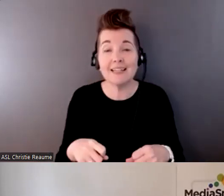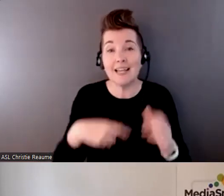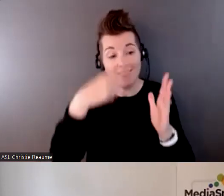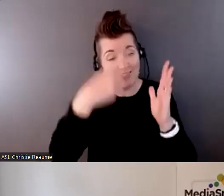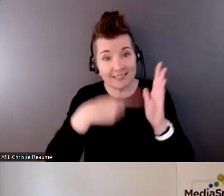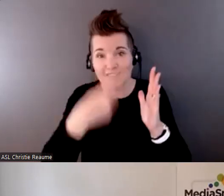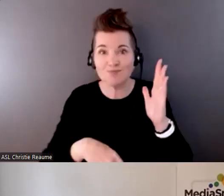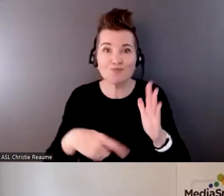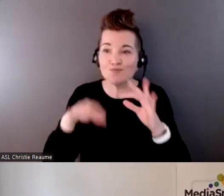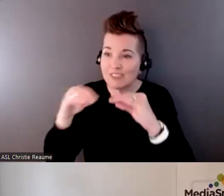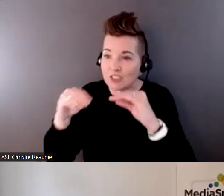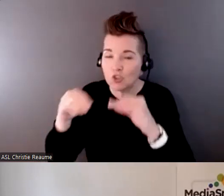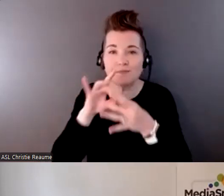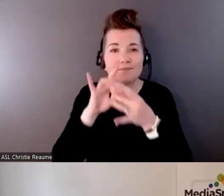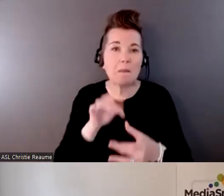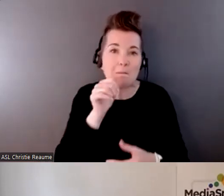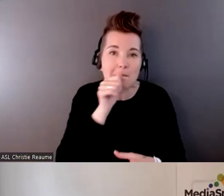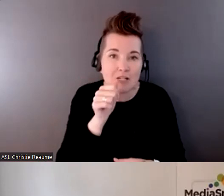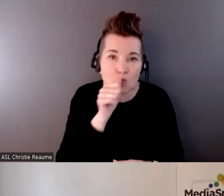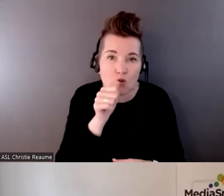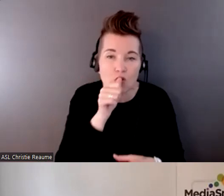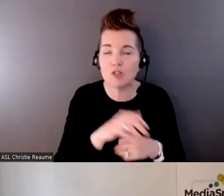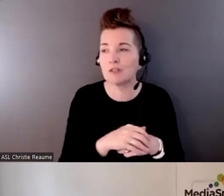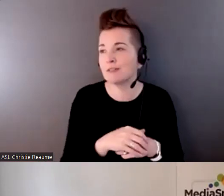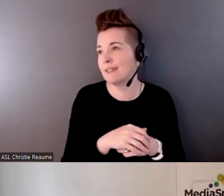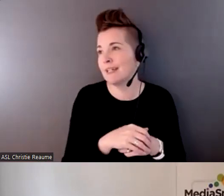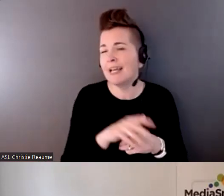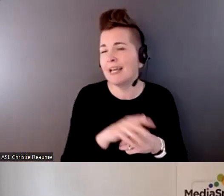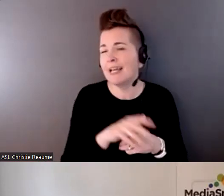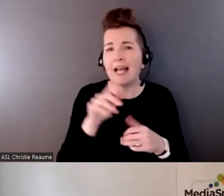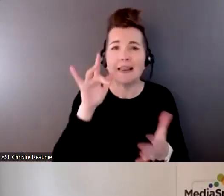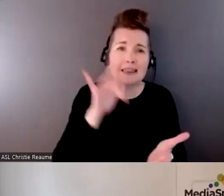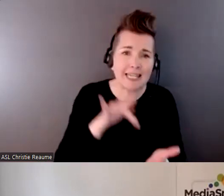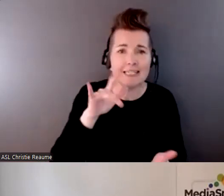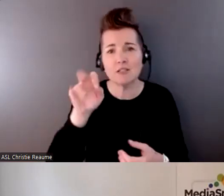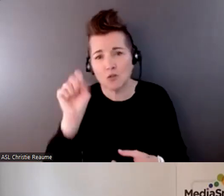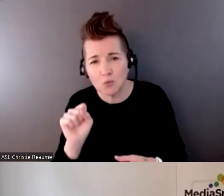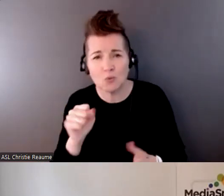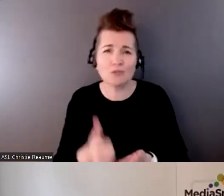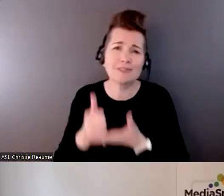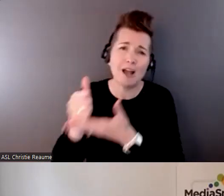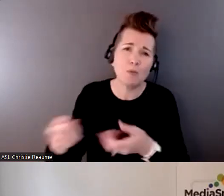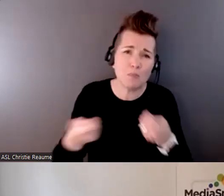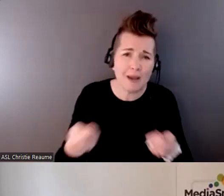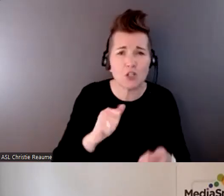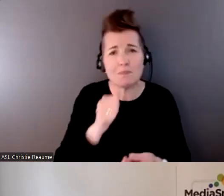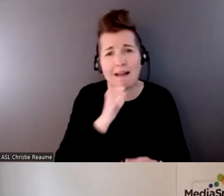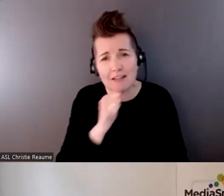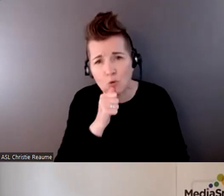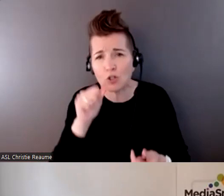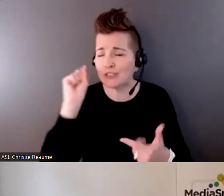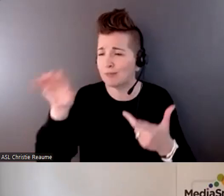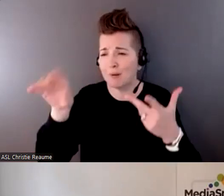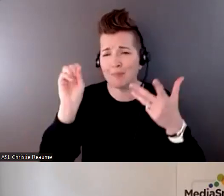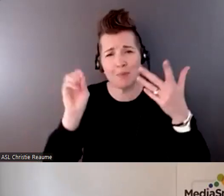passwords and a whole bunch of different links to different tools that can help you manage passwords um and and